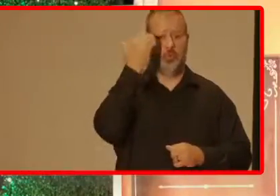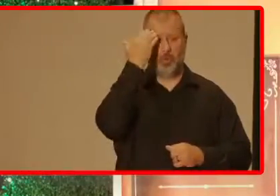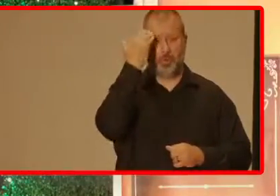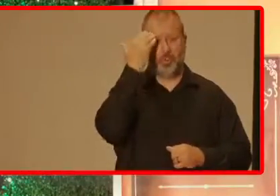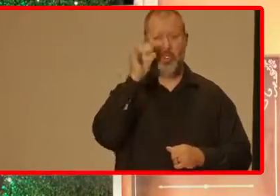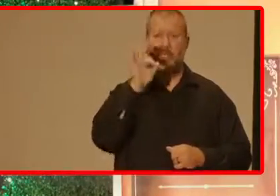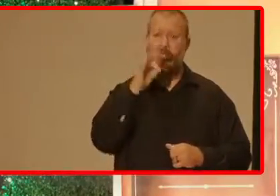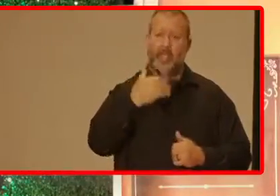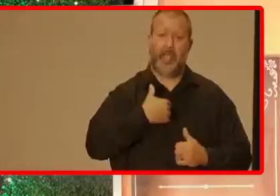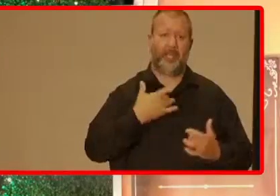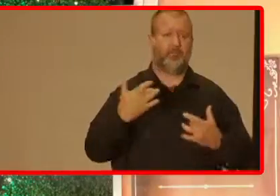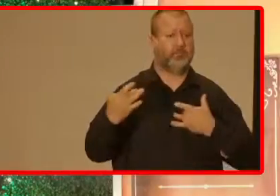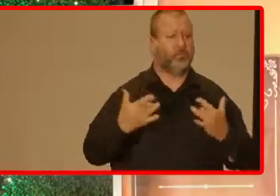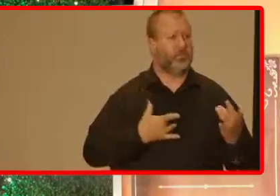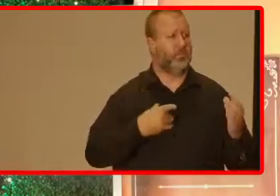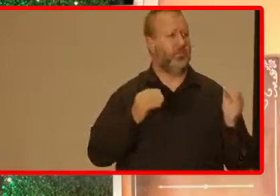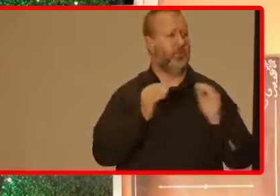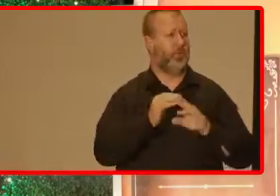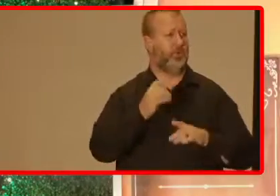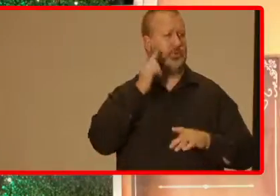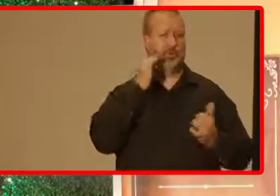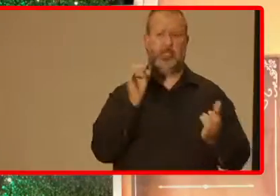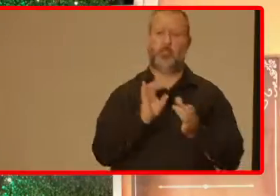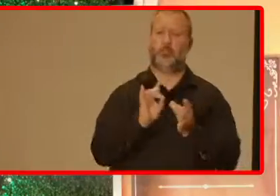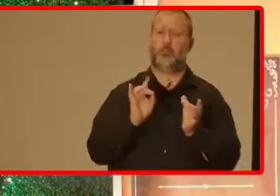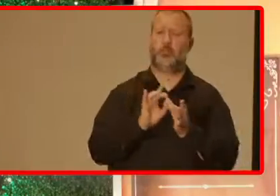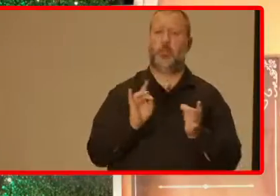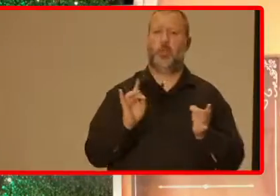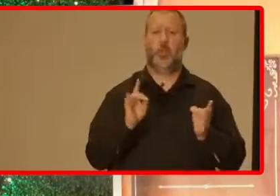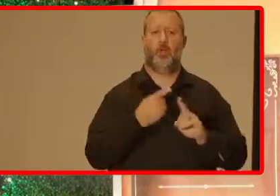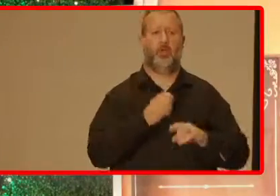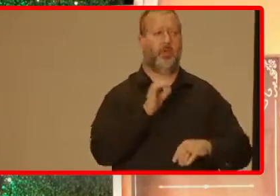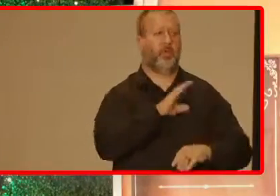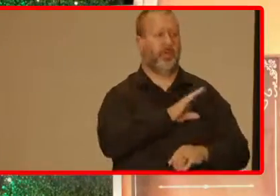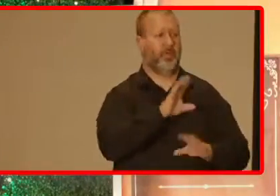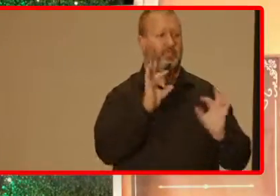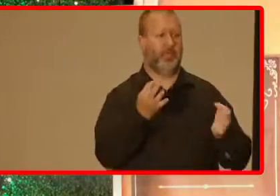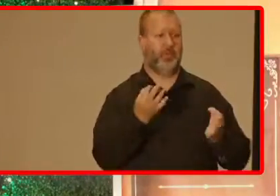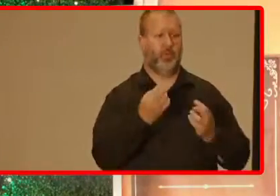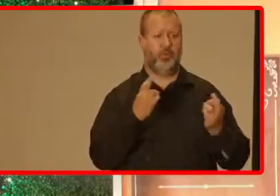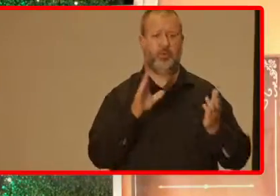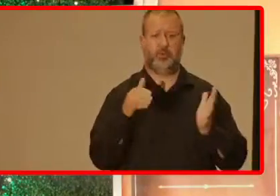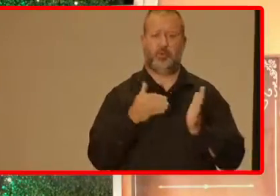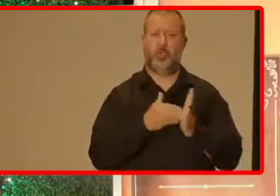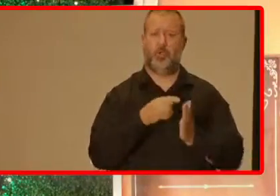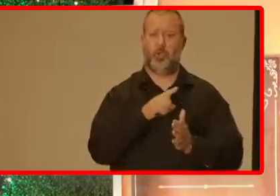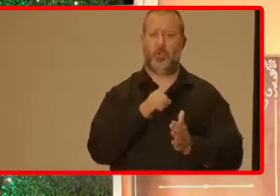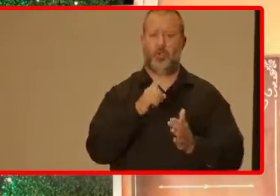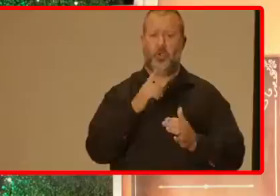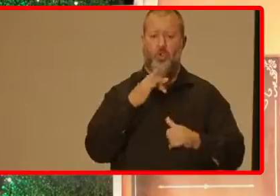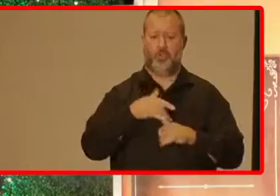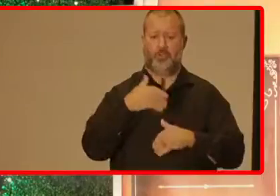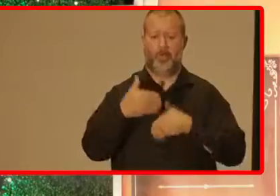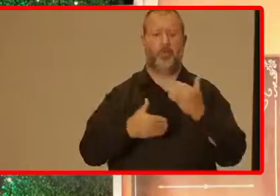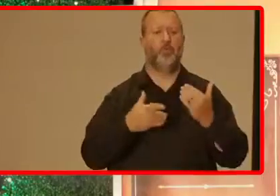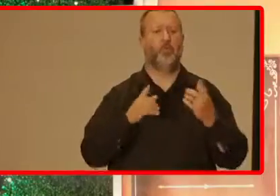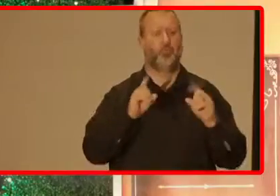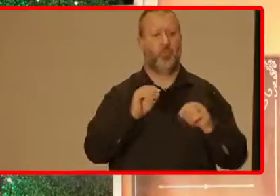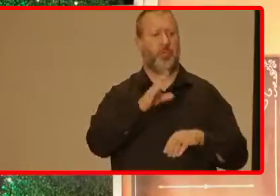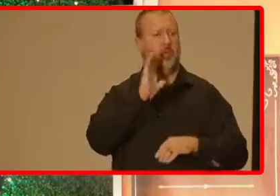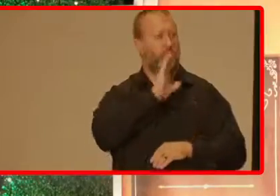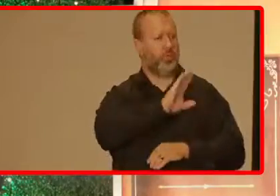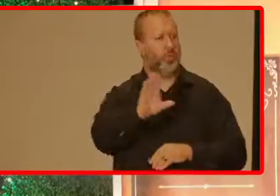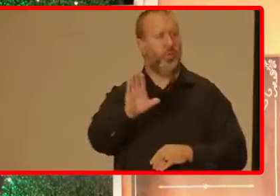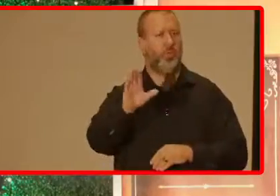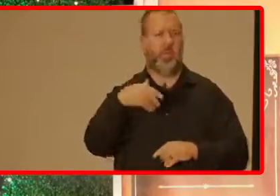if you have concerns, much like I heard today from the family resource specialist with Early Steps. We do want to hear you, and I'm